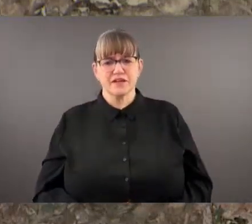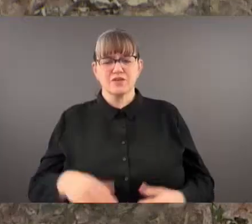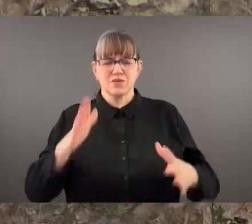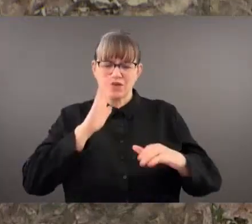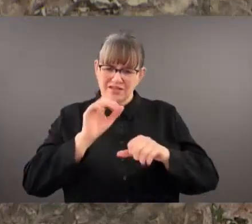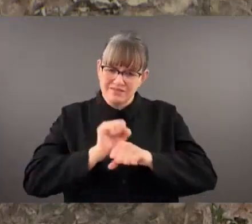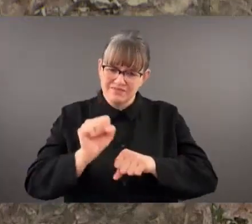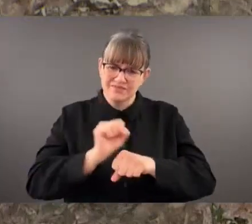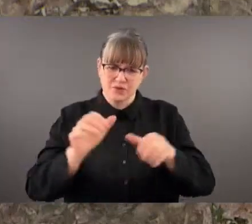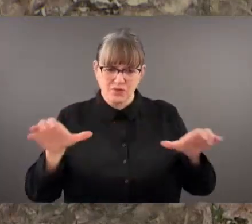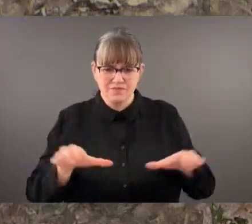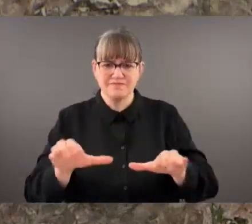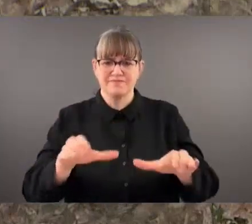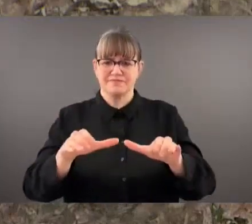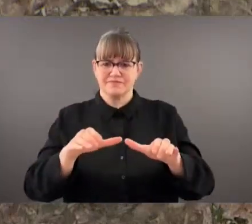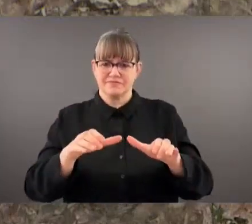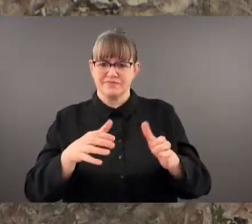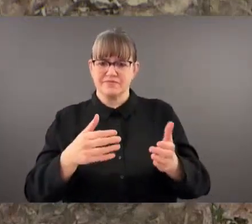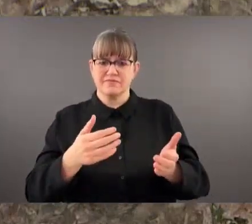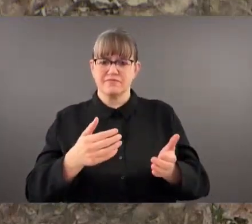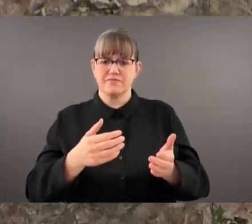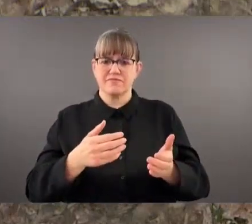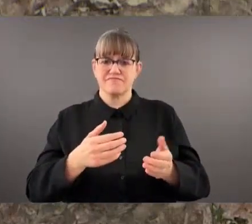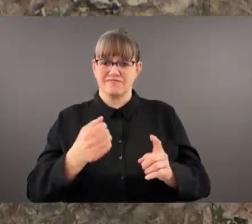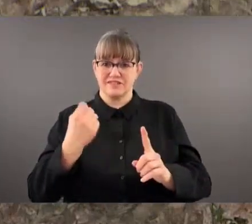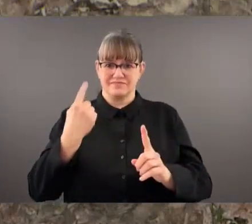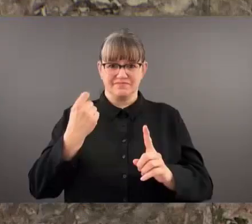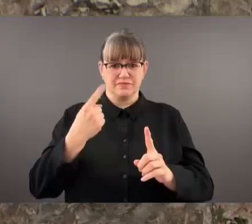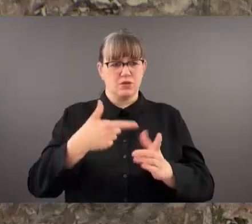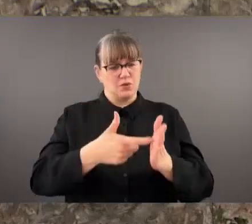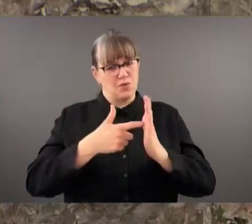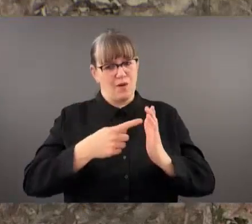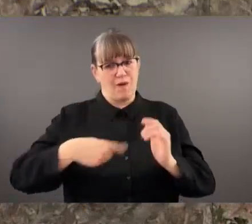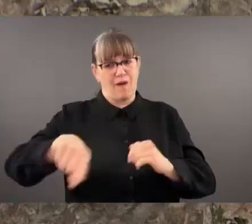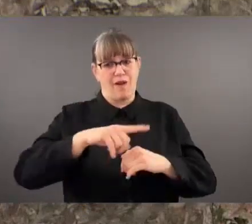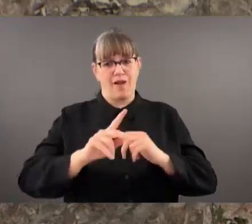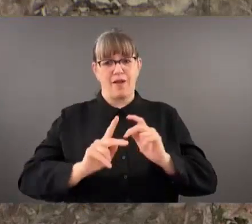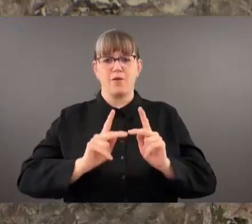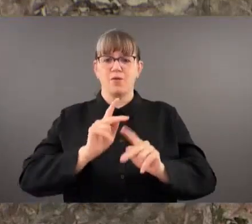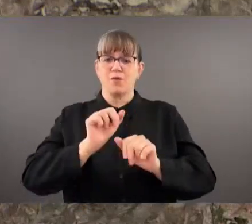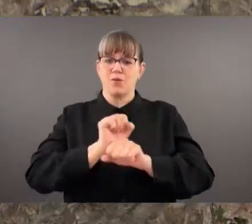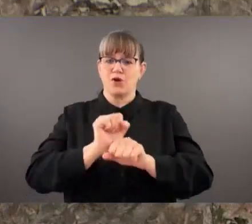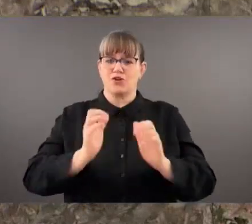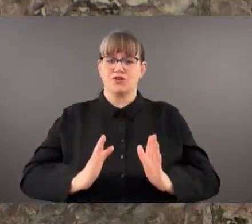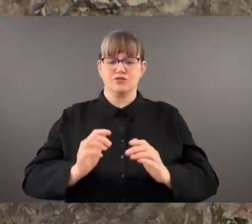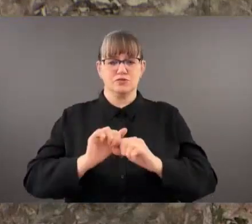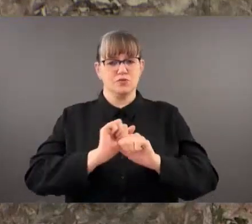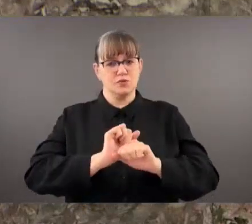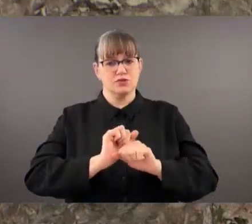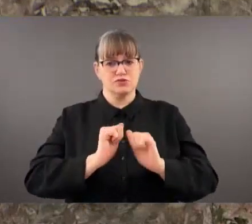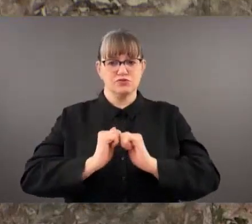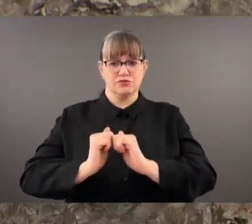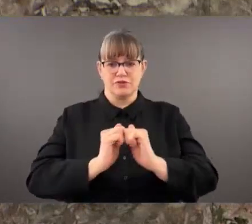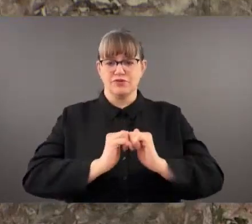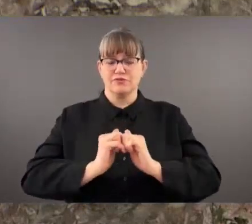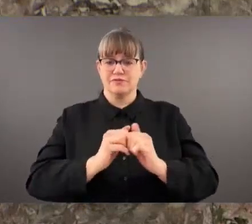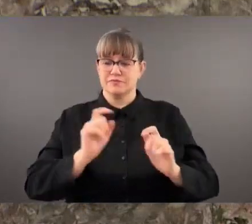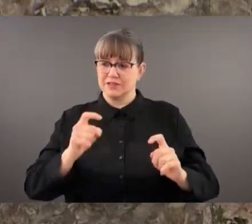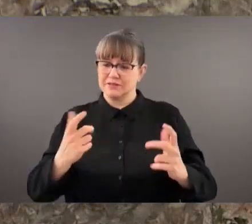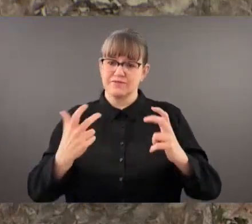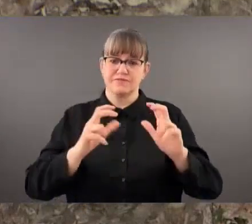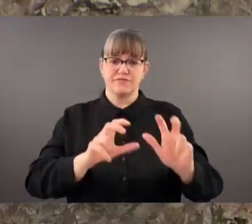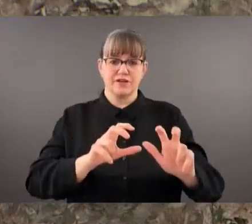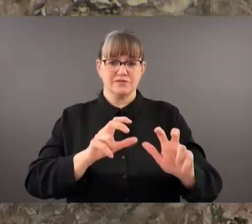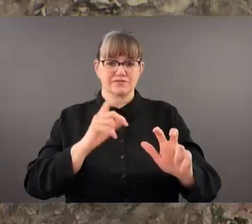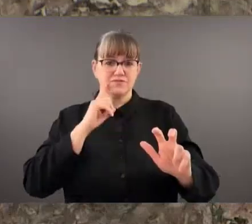we've outlined, that I've been canvassing today, by the investments that we're making in new hospitals in rural British Columbia as well, so